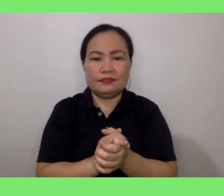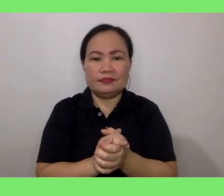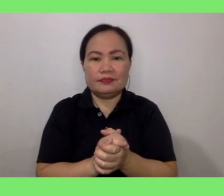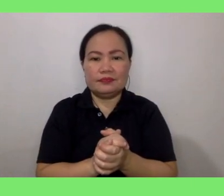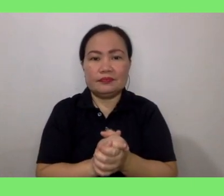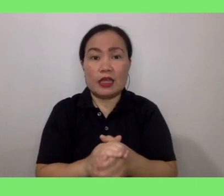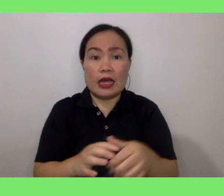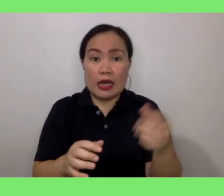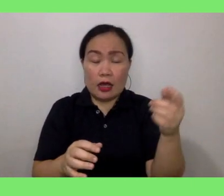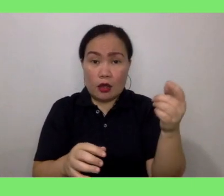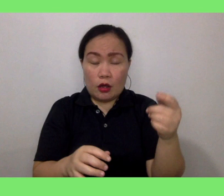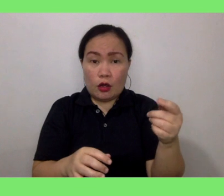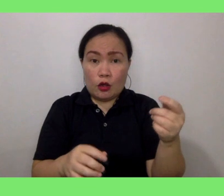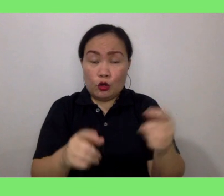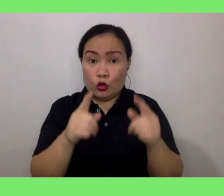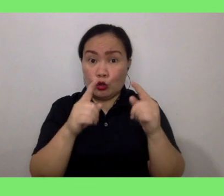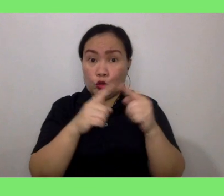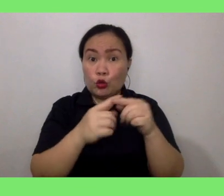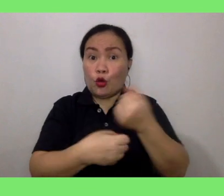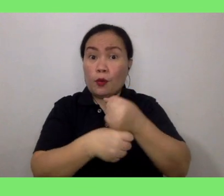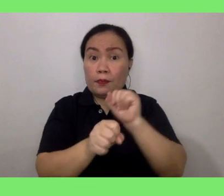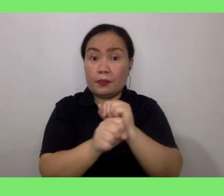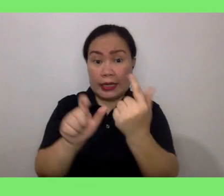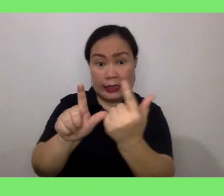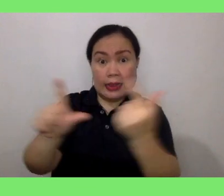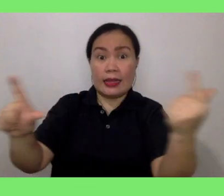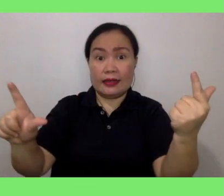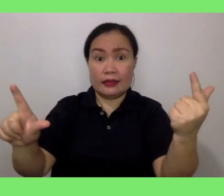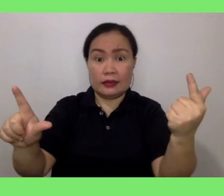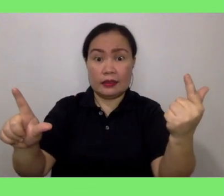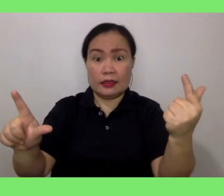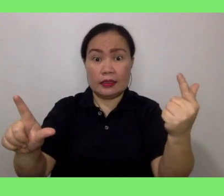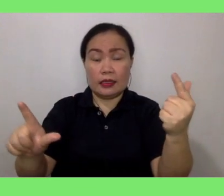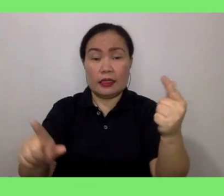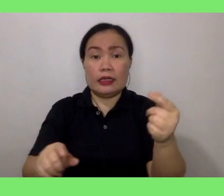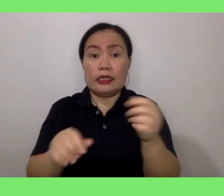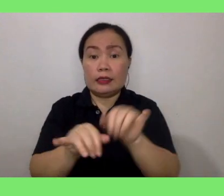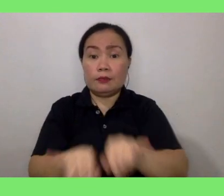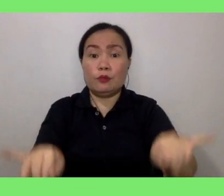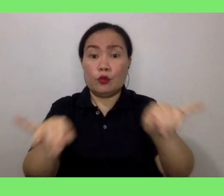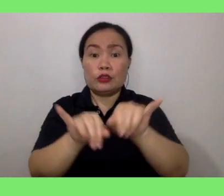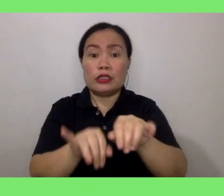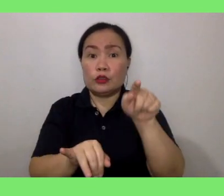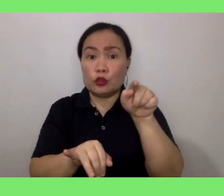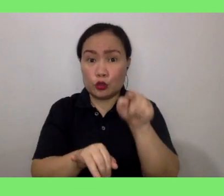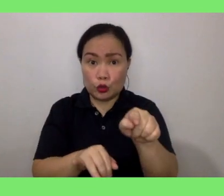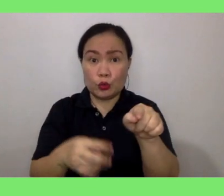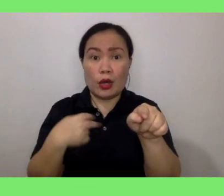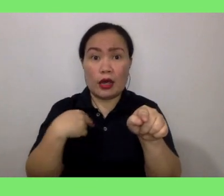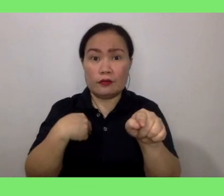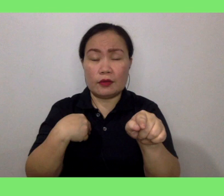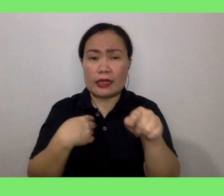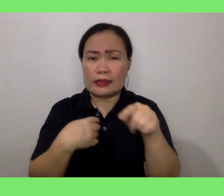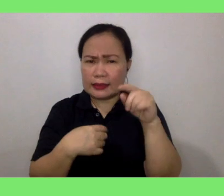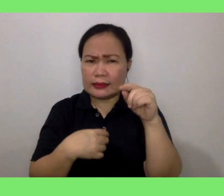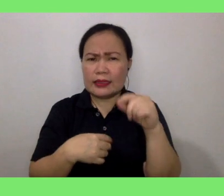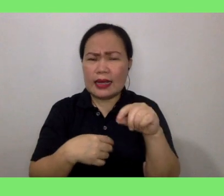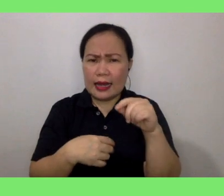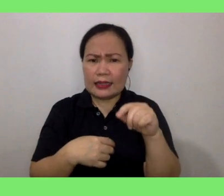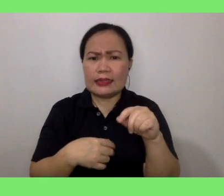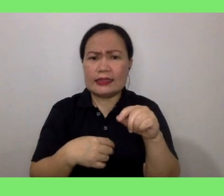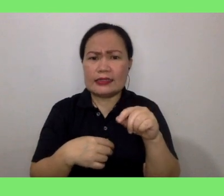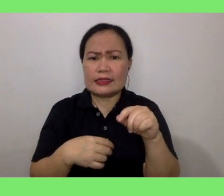So, for us to form a line, para magkaroon tayo ng line, always remember that you must have at least 2